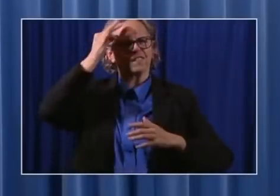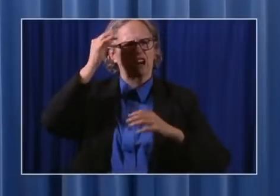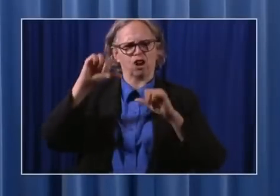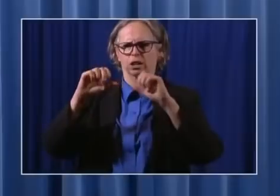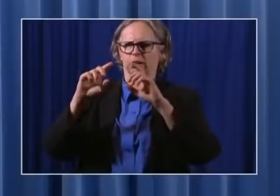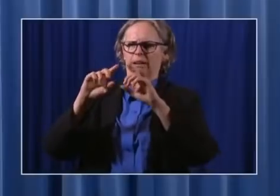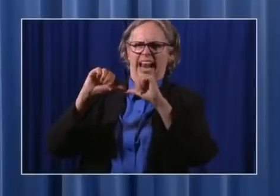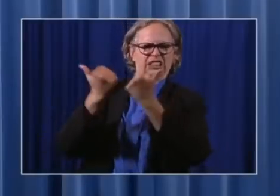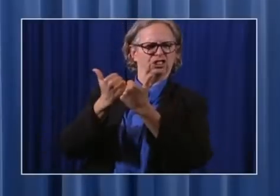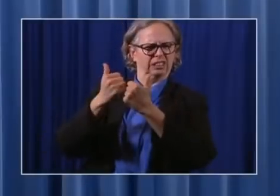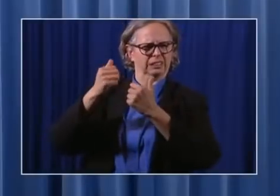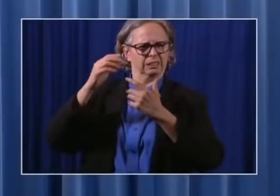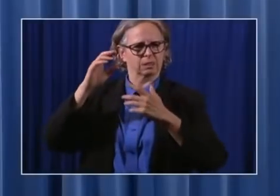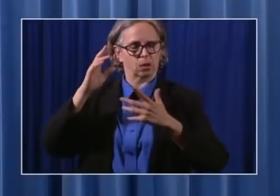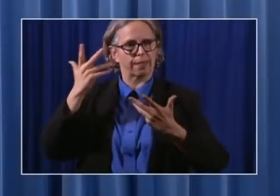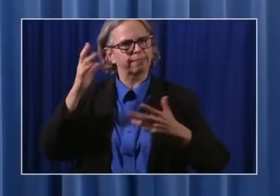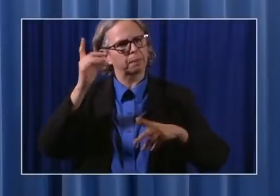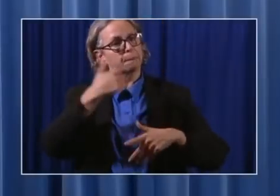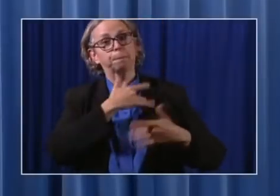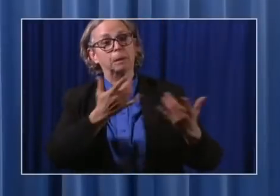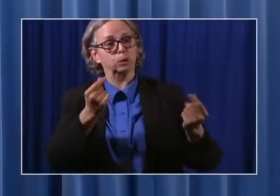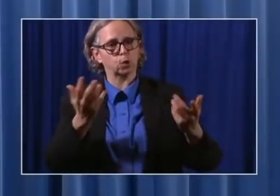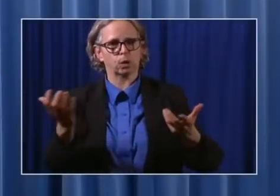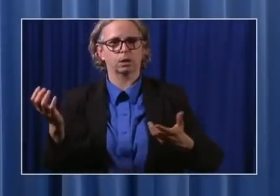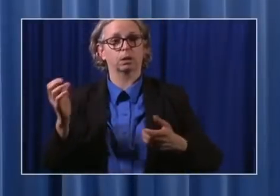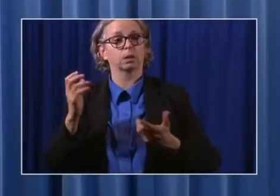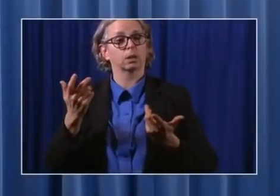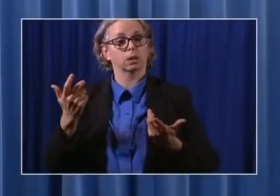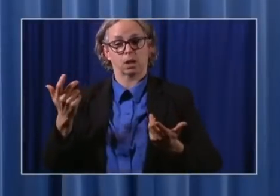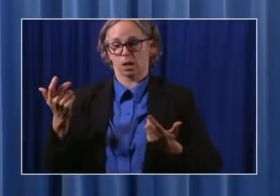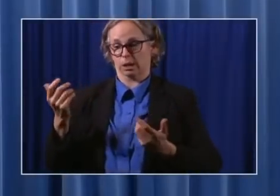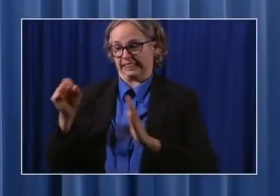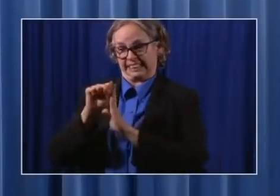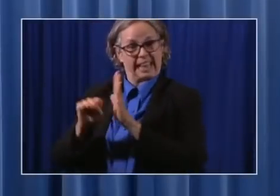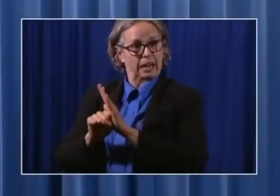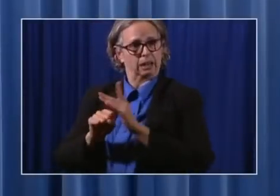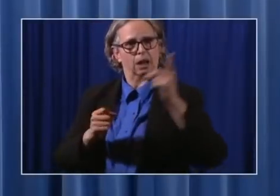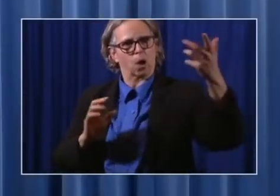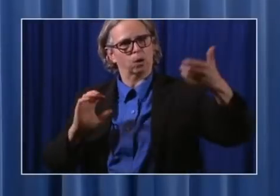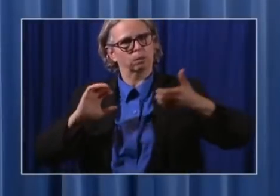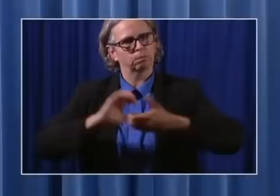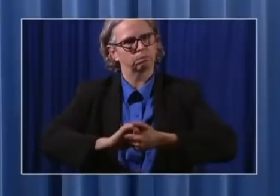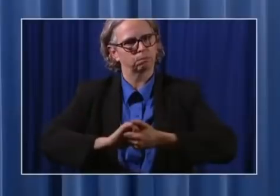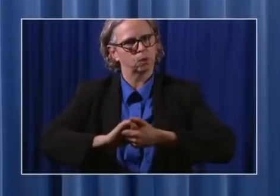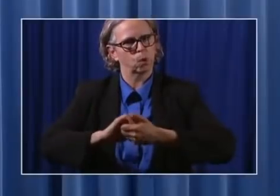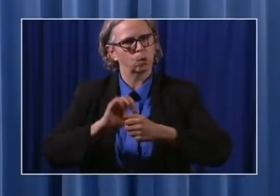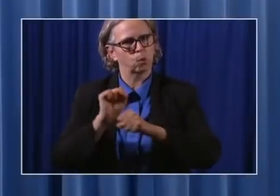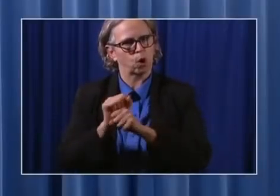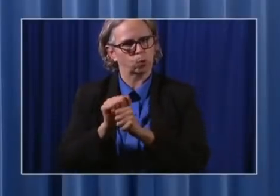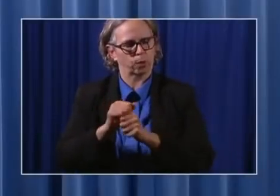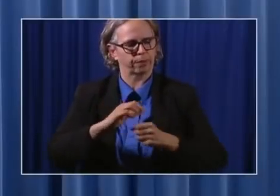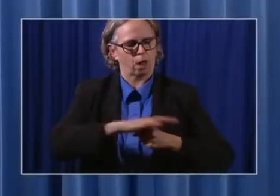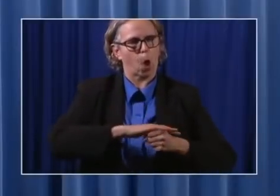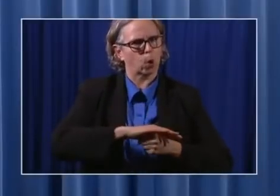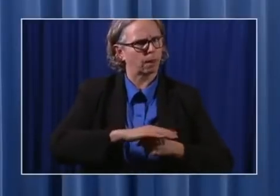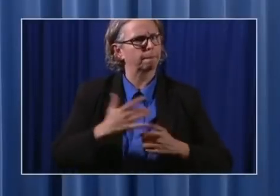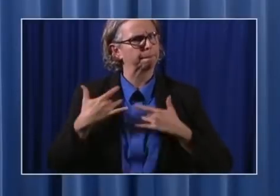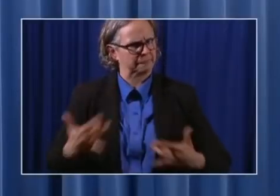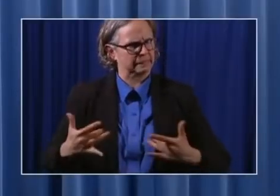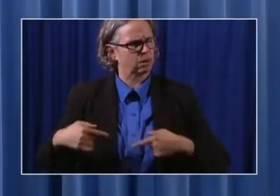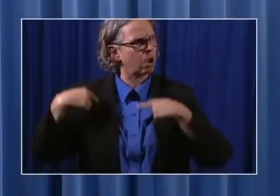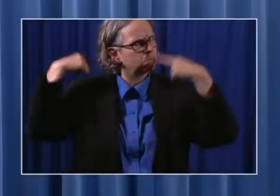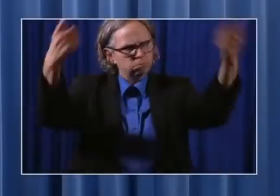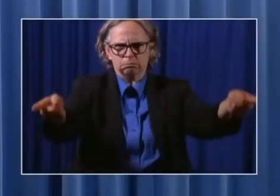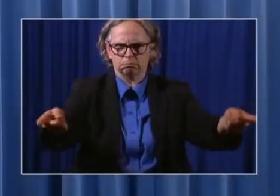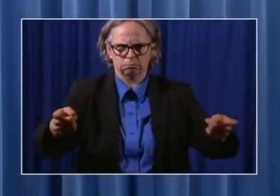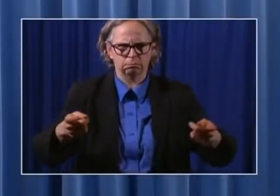time with the state and works all the time with local officials. That type relationship is healthy. It